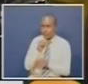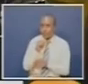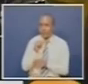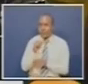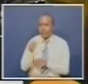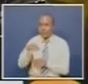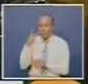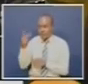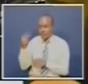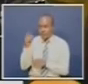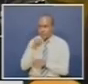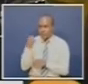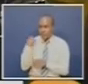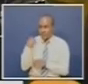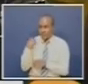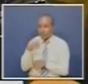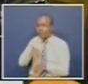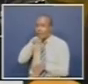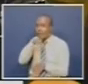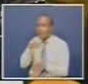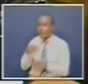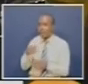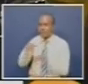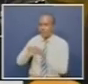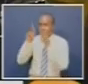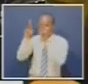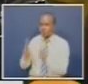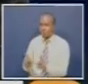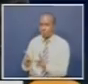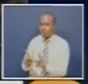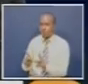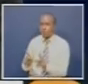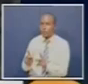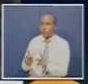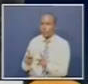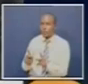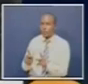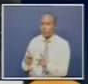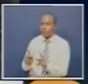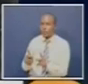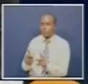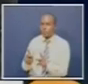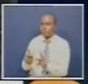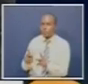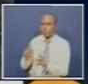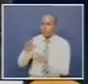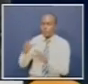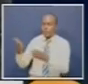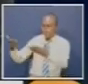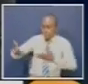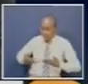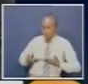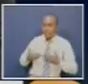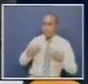We saw yesterday Honorable Raila Odinga in Kisumu at a rally receiving defectors. One